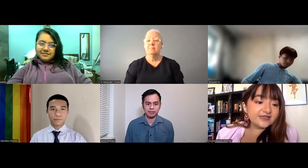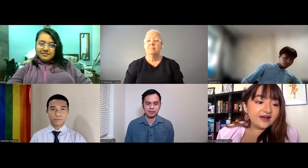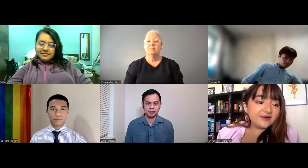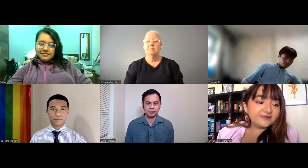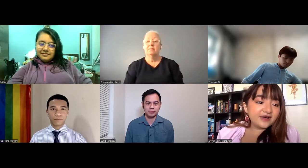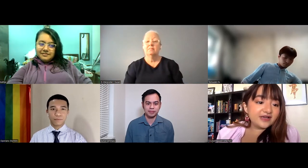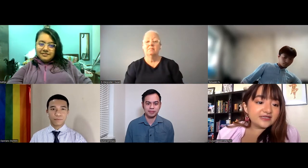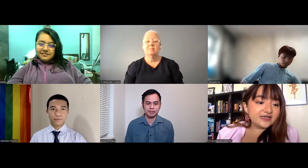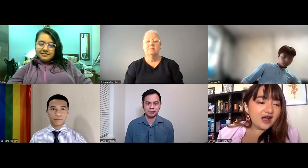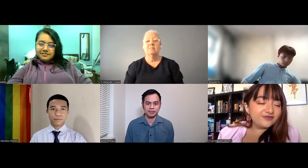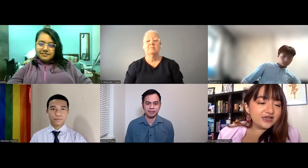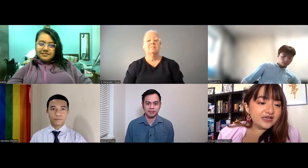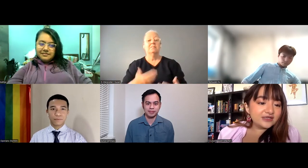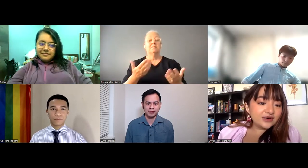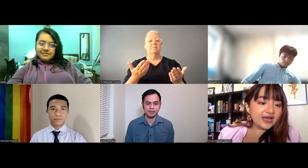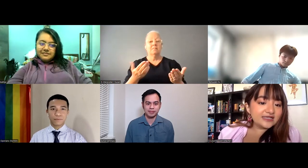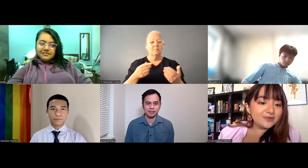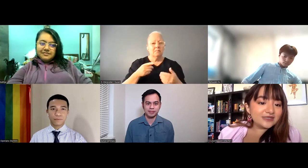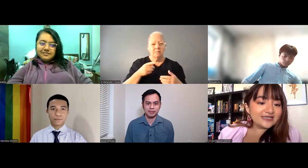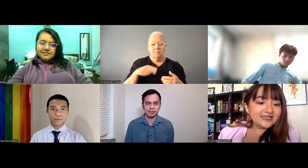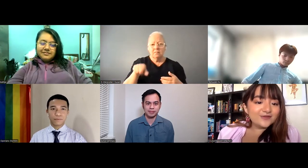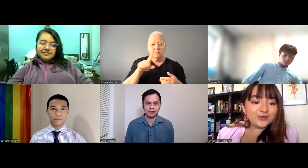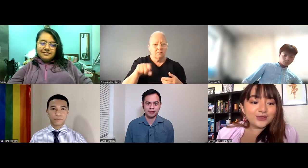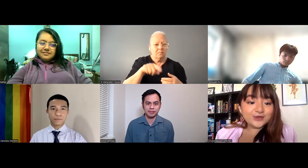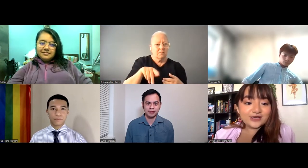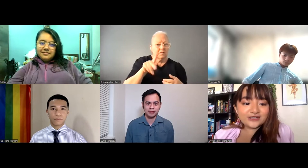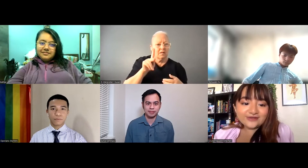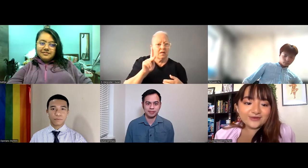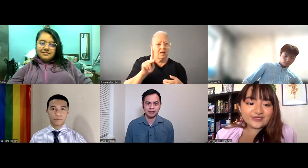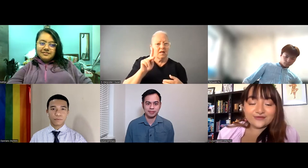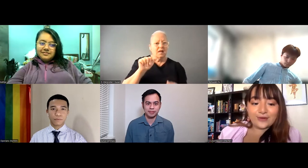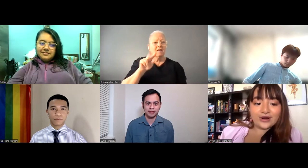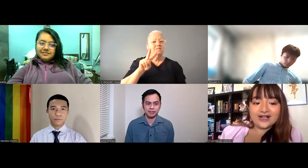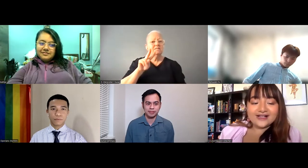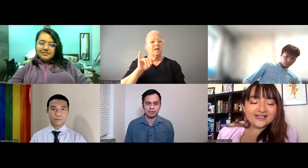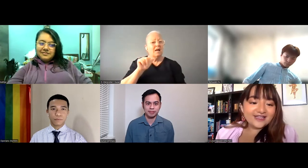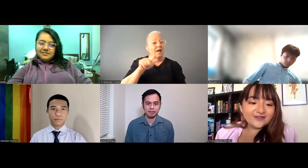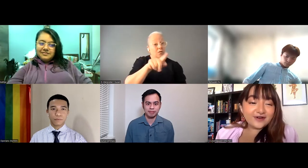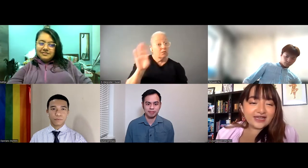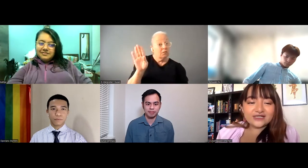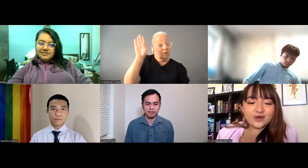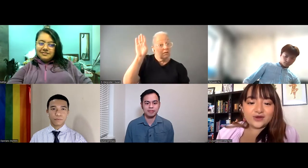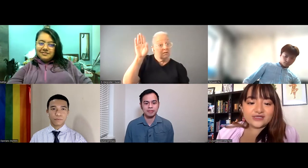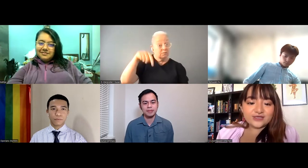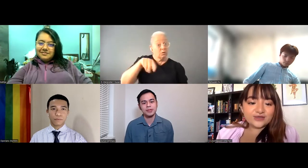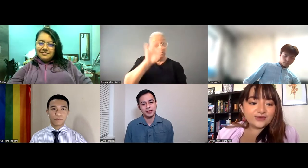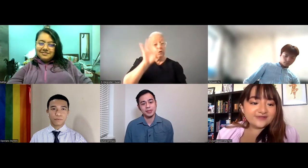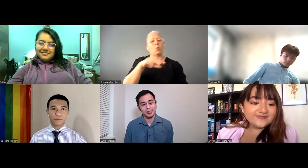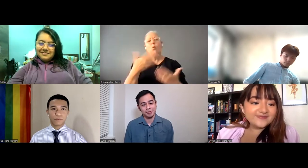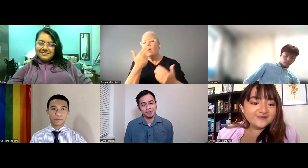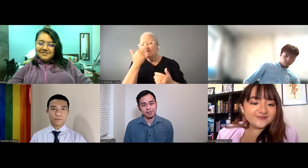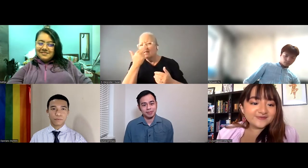Is it, I see Kavya has her hand up. Is it for this question or was it for the funny experience in